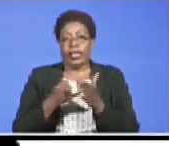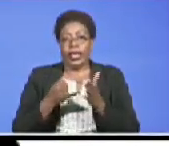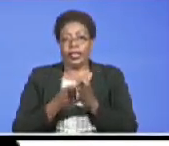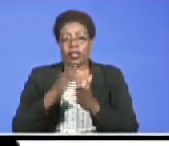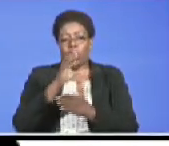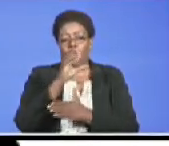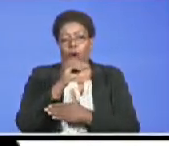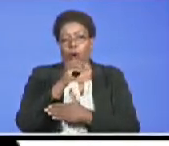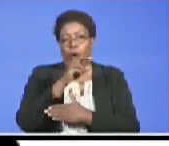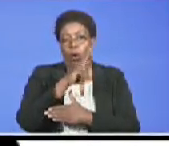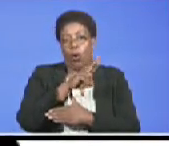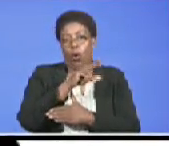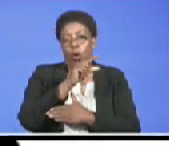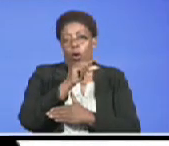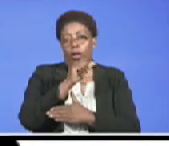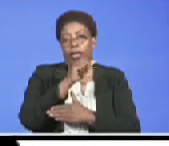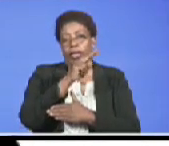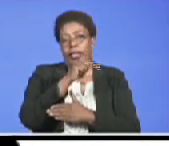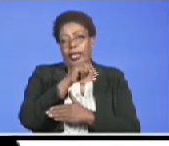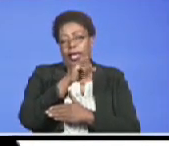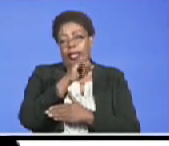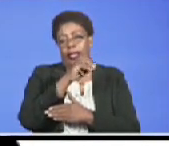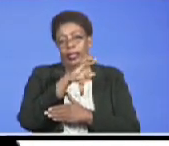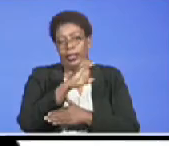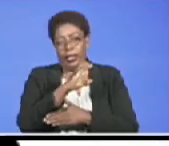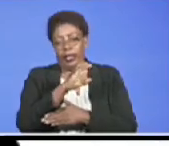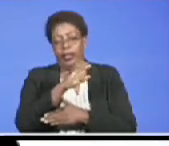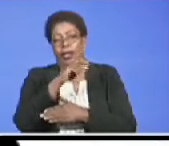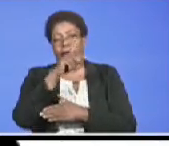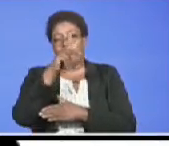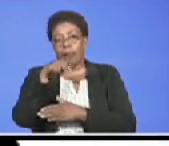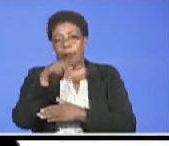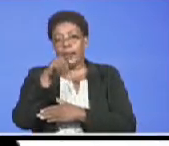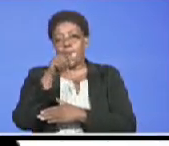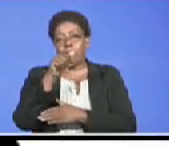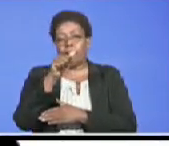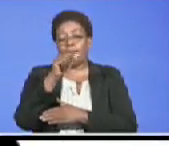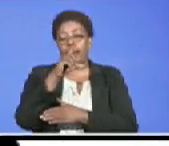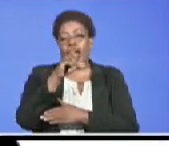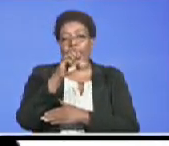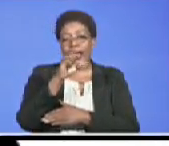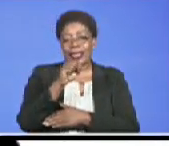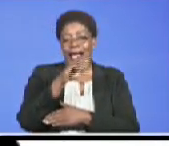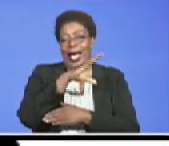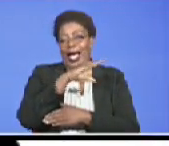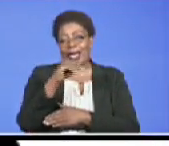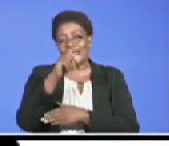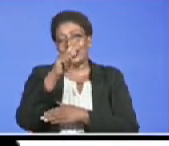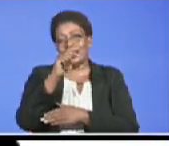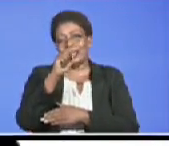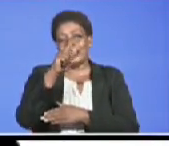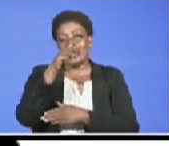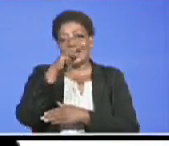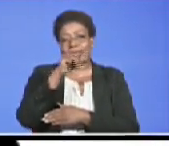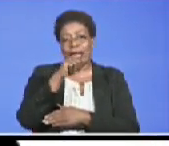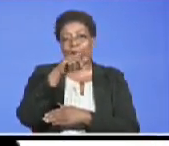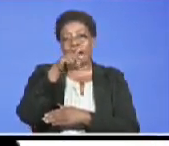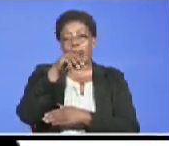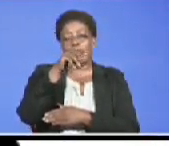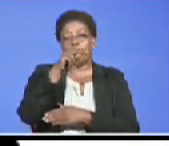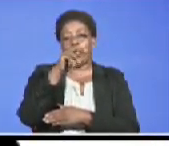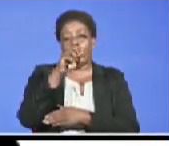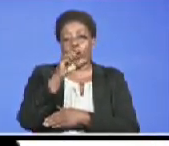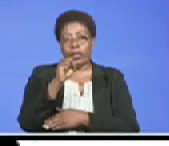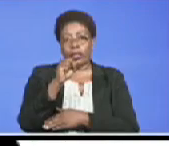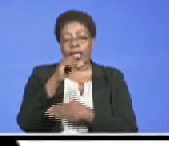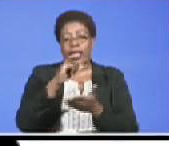organic, fragrance-free, non-toxic pads, tampons, and array of feminine care products that she says are effective and better for your health.